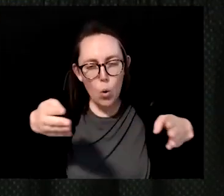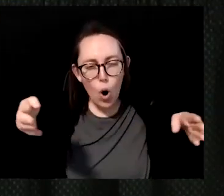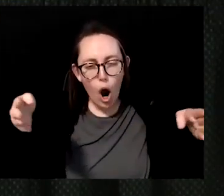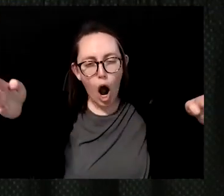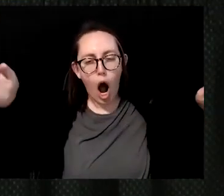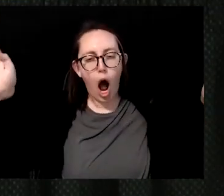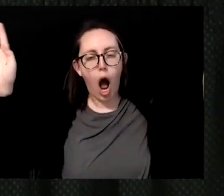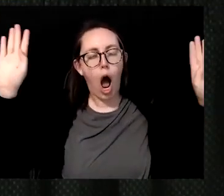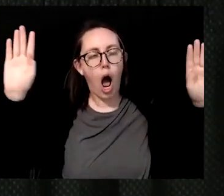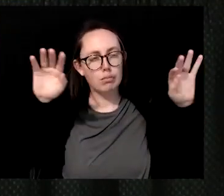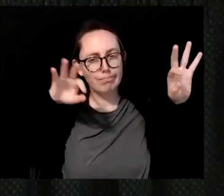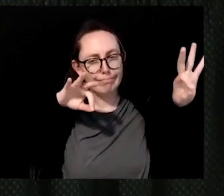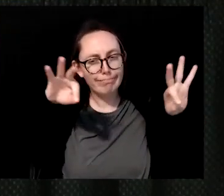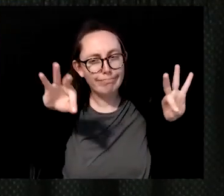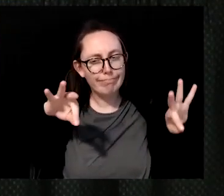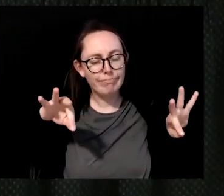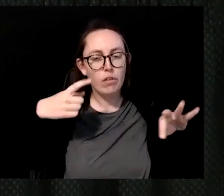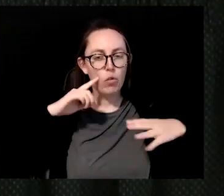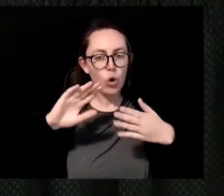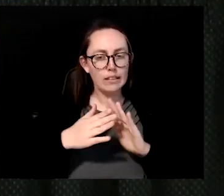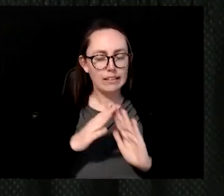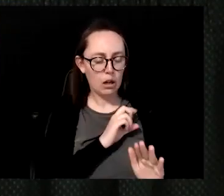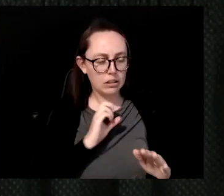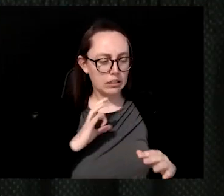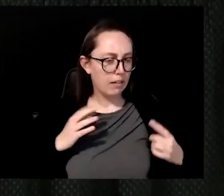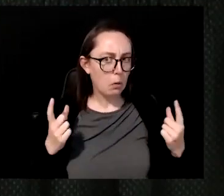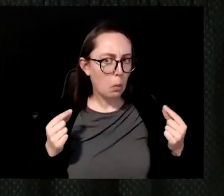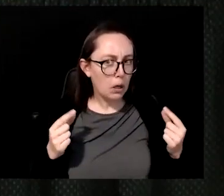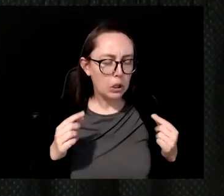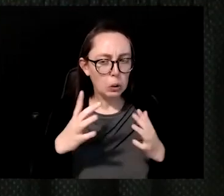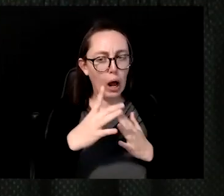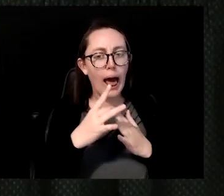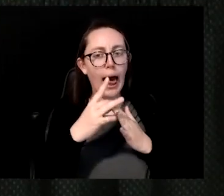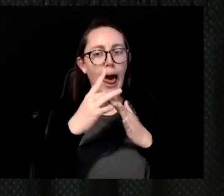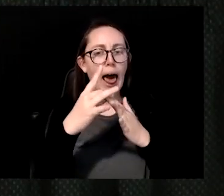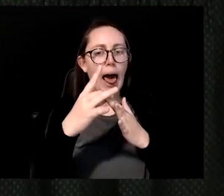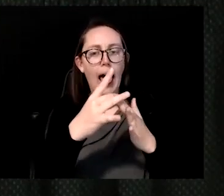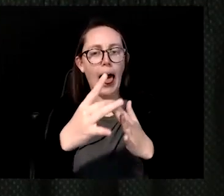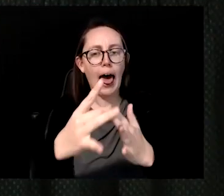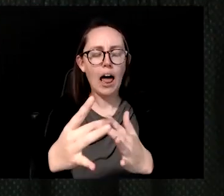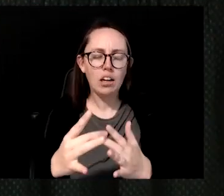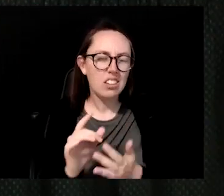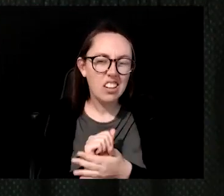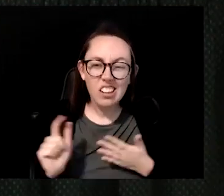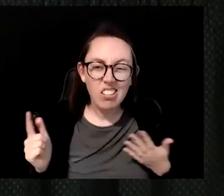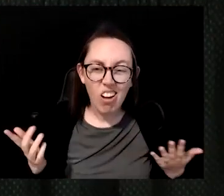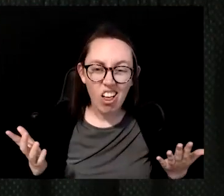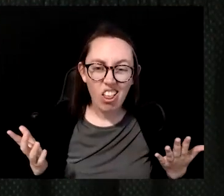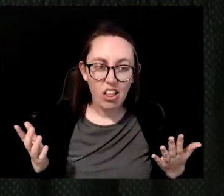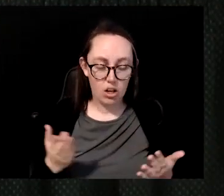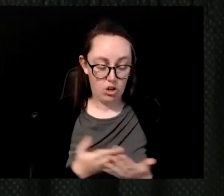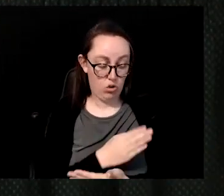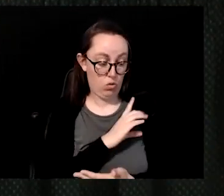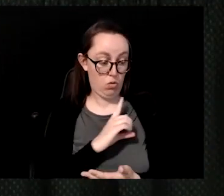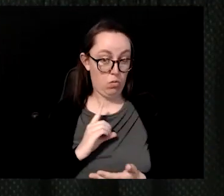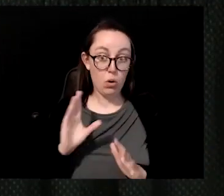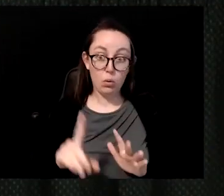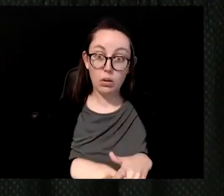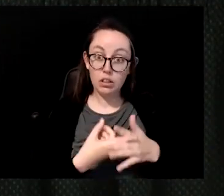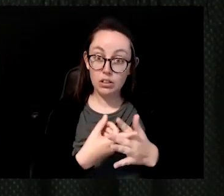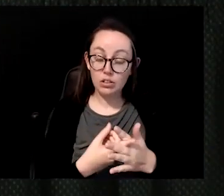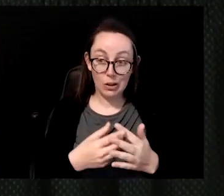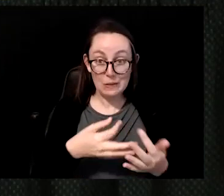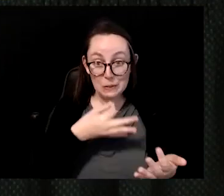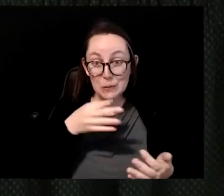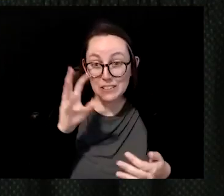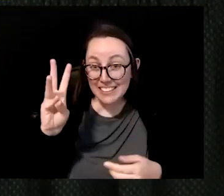in making decisions here and uh the new board is going to be on in six days and then are going to be part